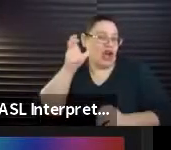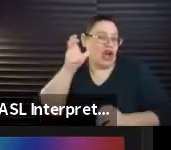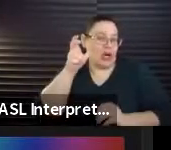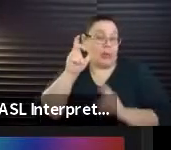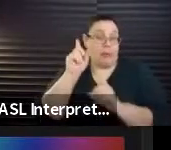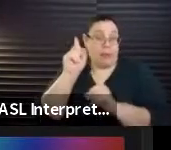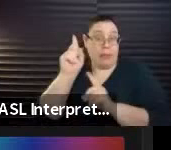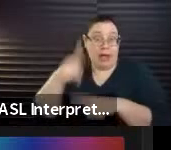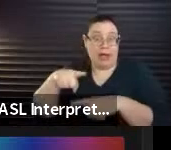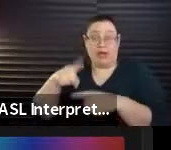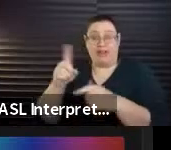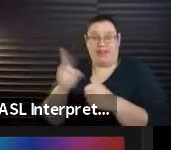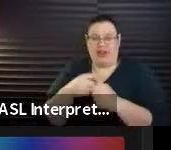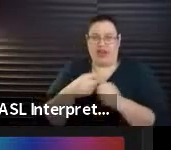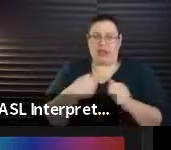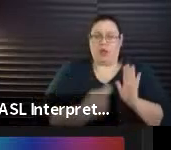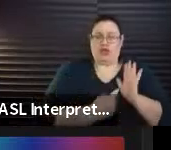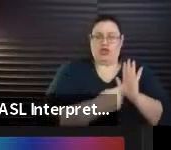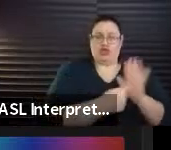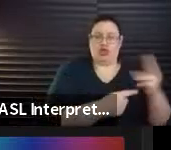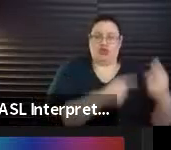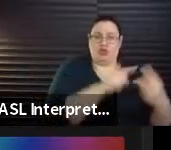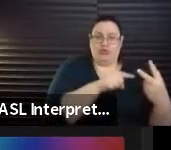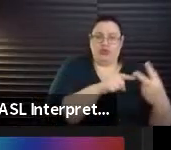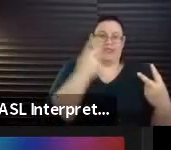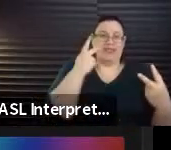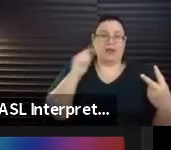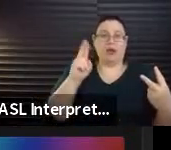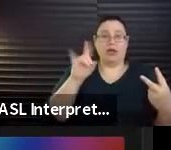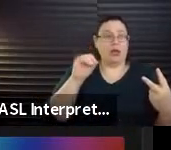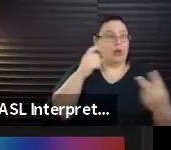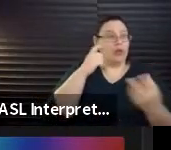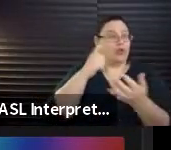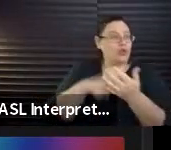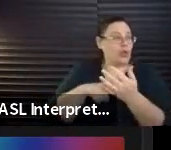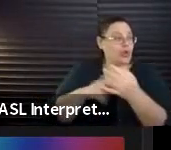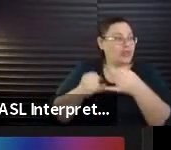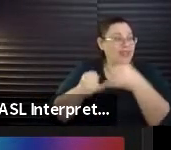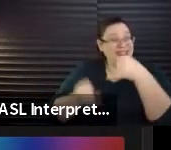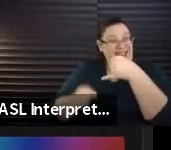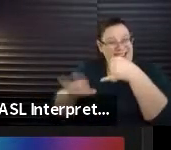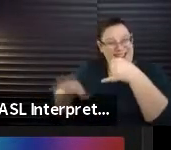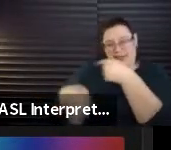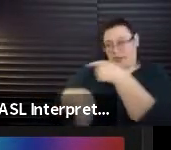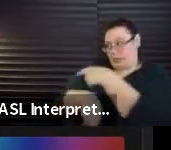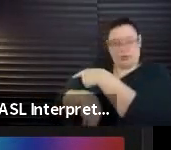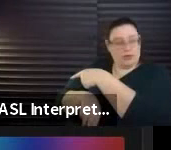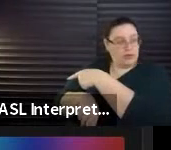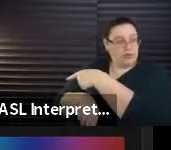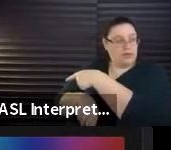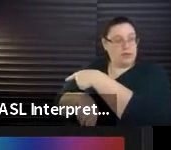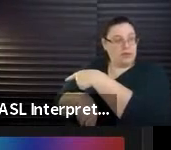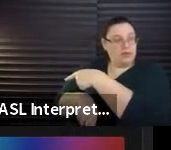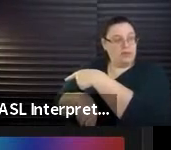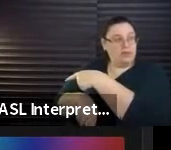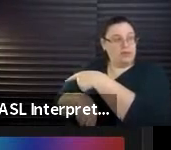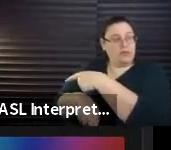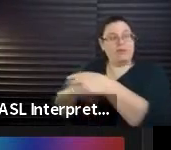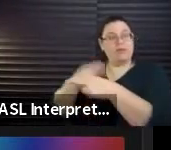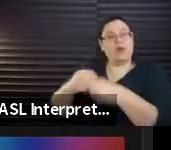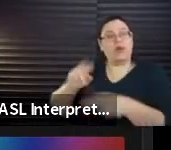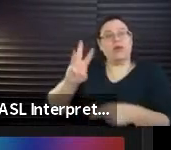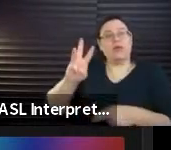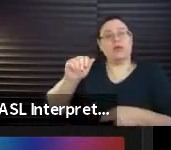you two quick things that will help you see the audio. You see these little sort of lines down here. These are what are called waveforms, and